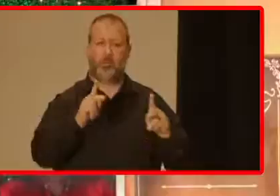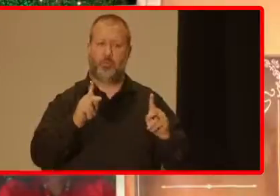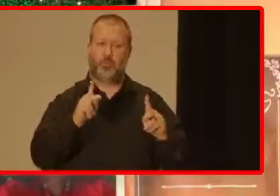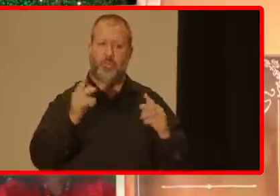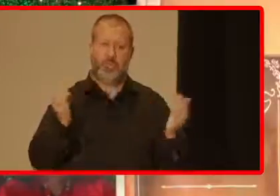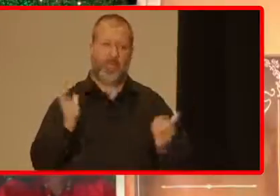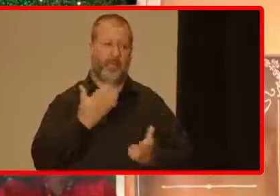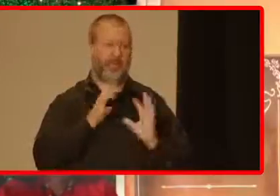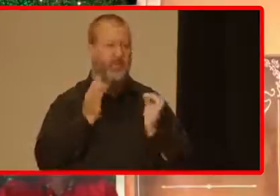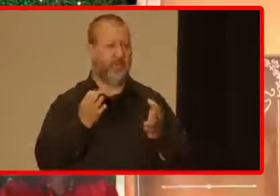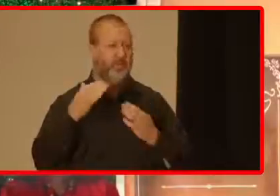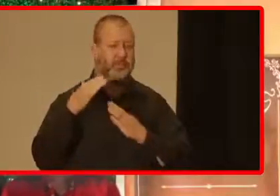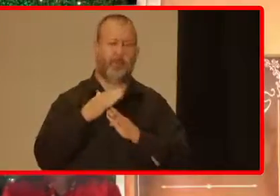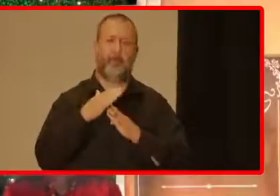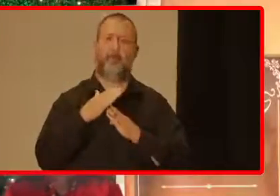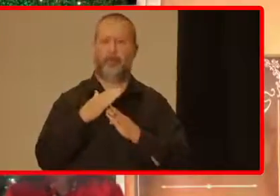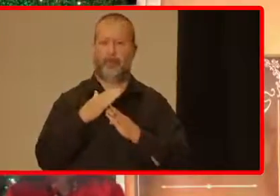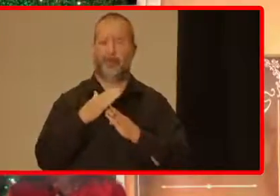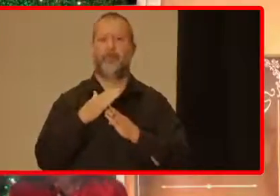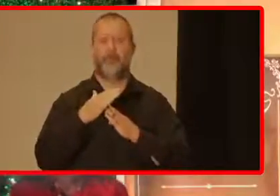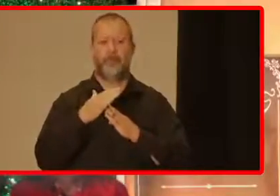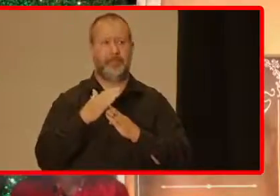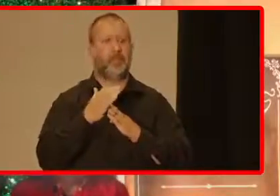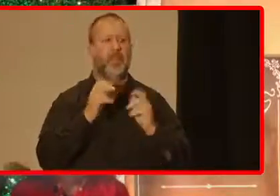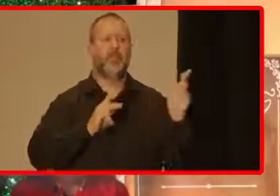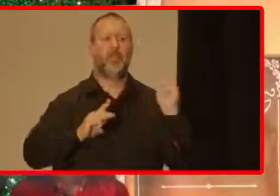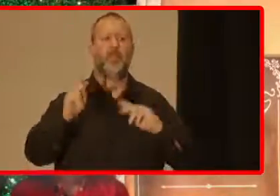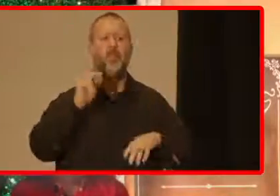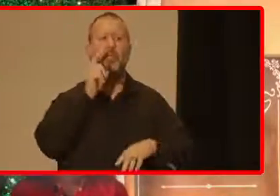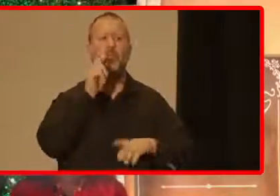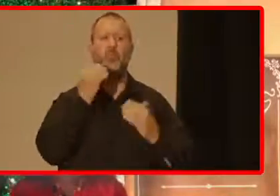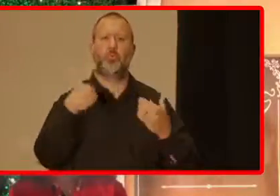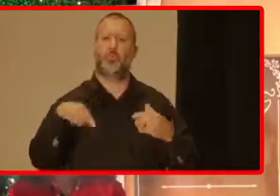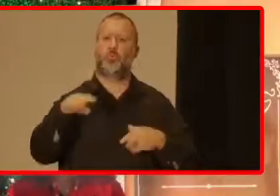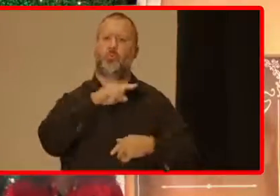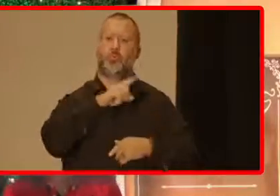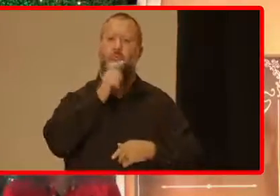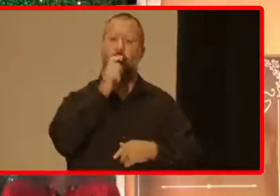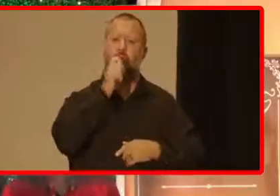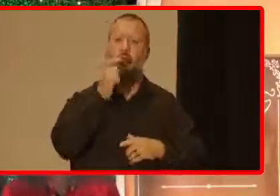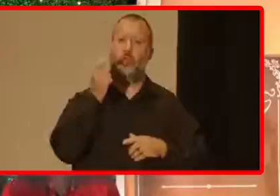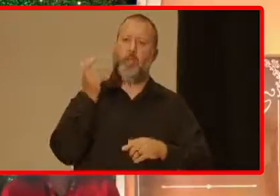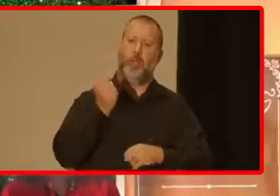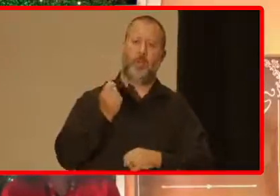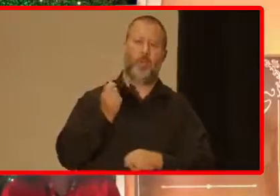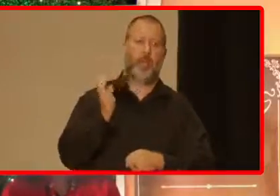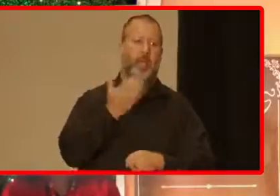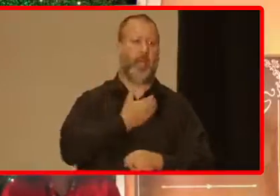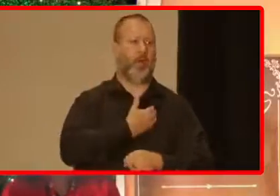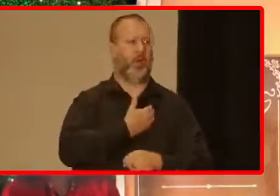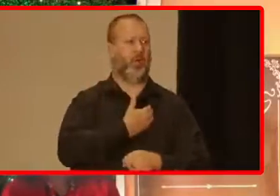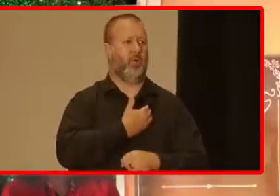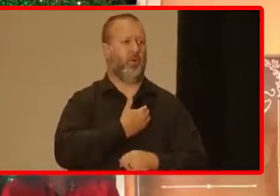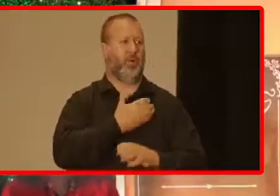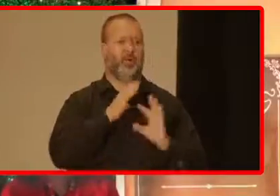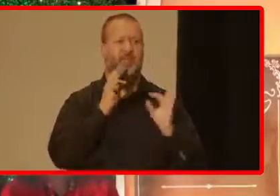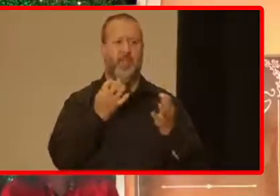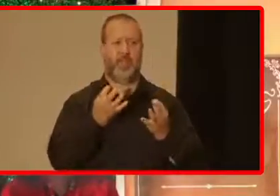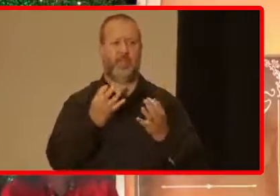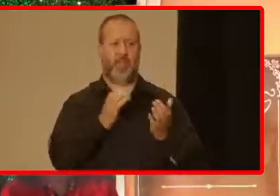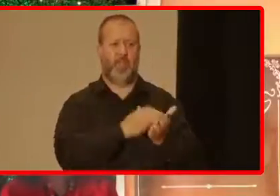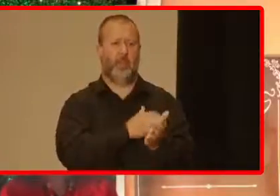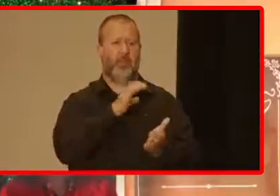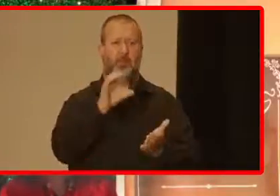for our families. How many people are in this room are a recipient of one of our family